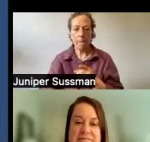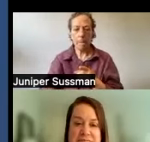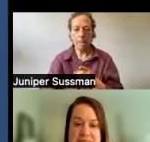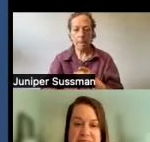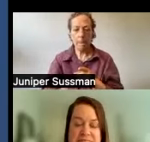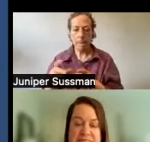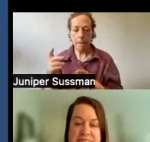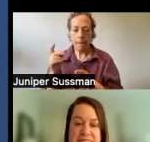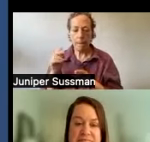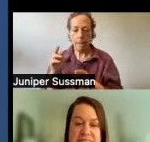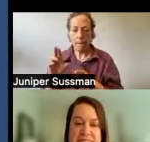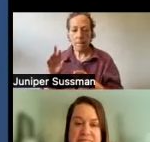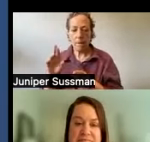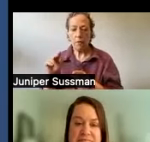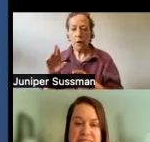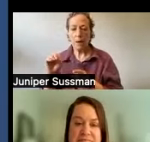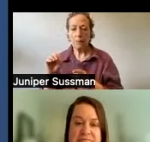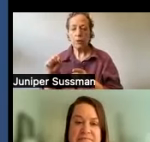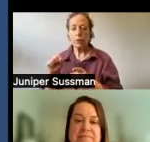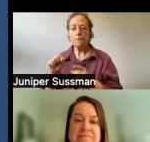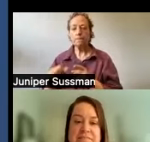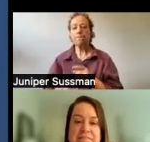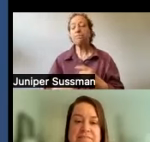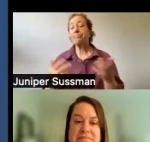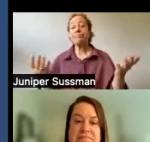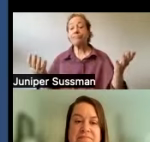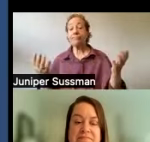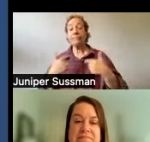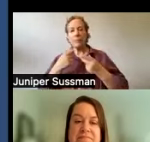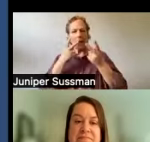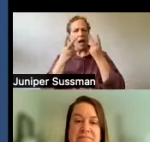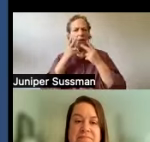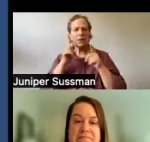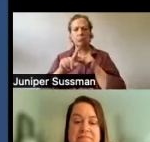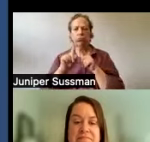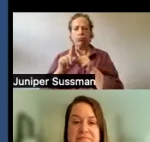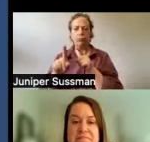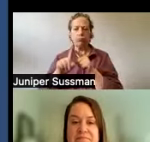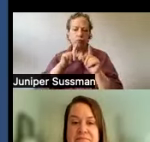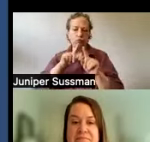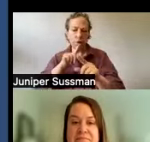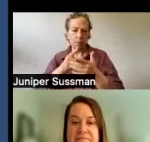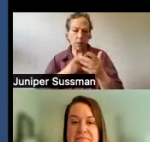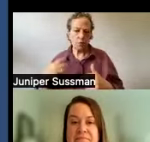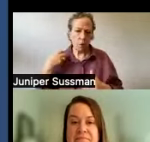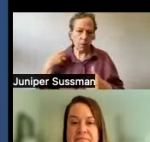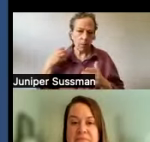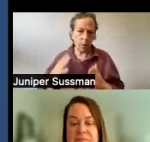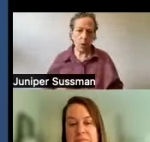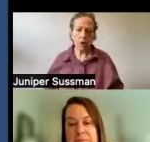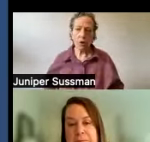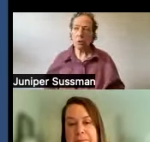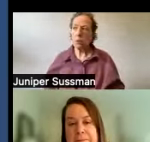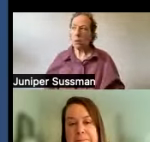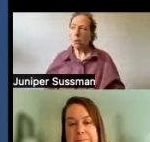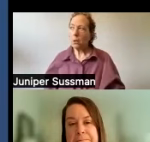it's been very diverse, the response of different employers in terms of what accommodations they're willing to give, but I'd say it actually has been a nice thing to